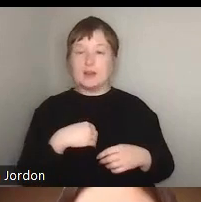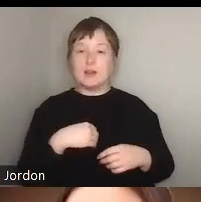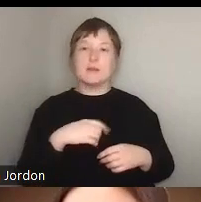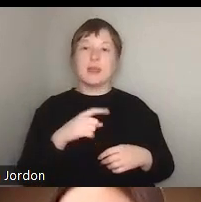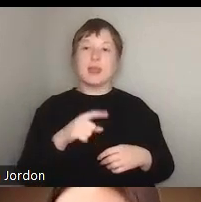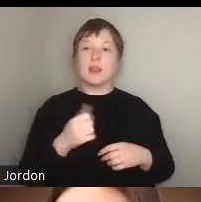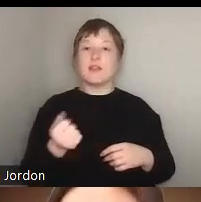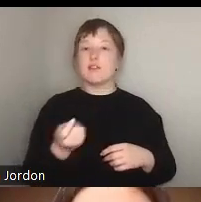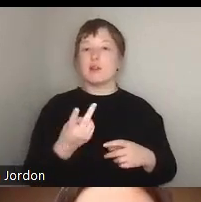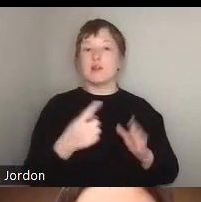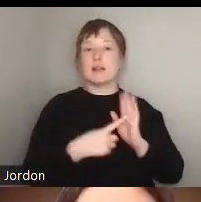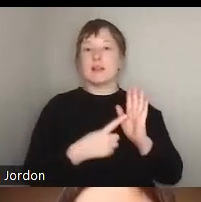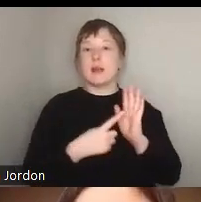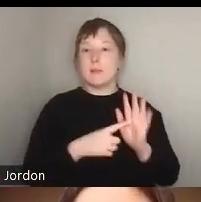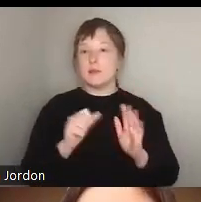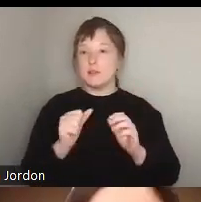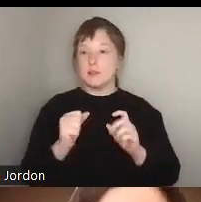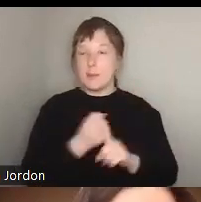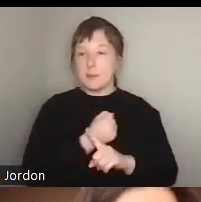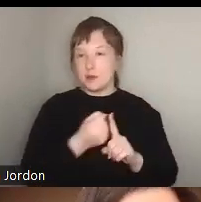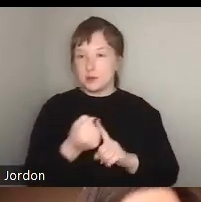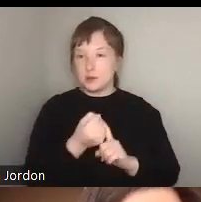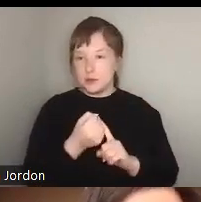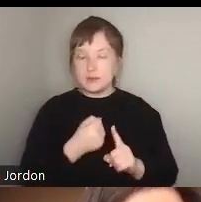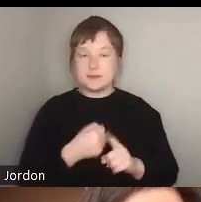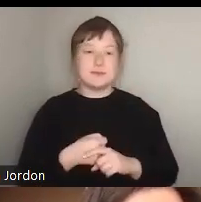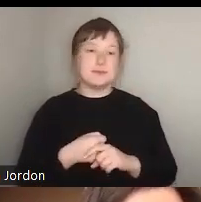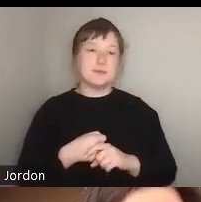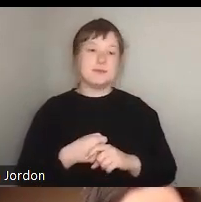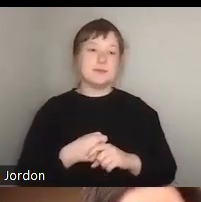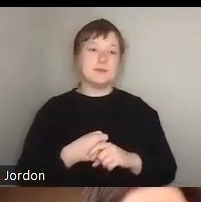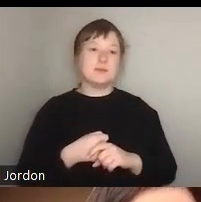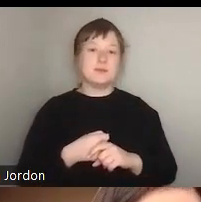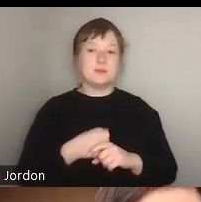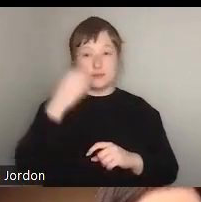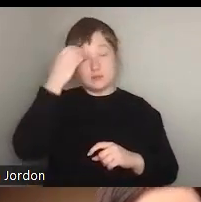of abuse. That's physical abuse.